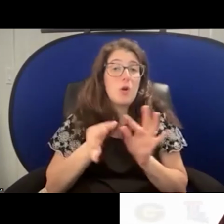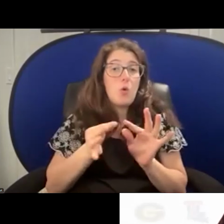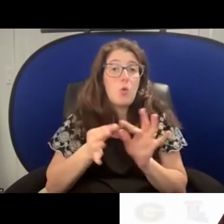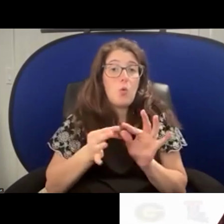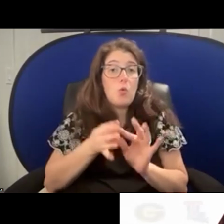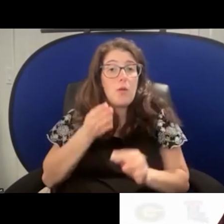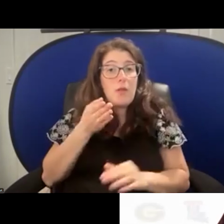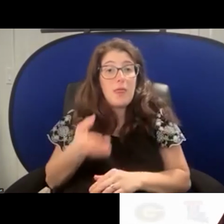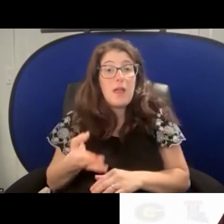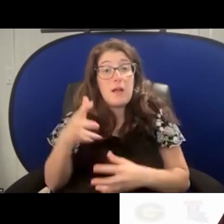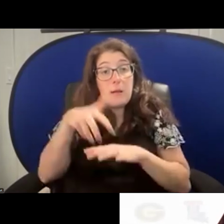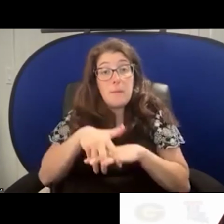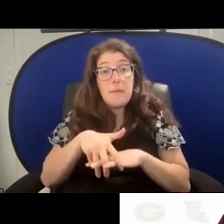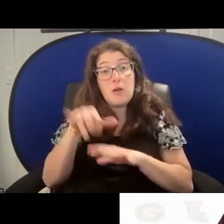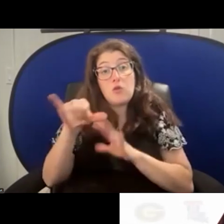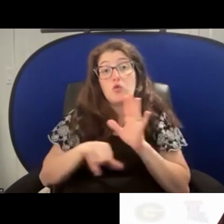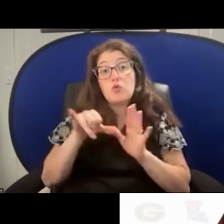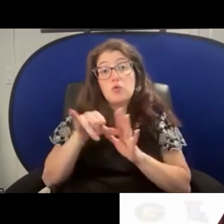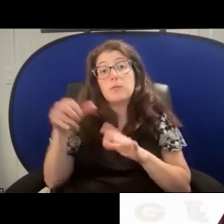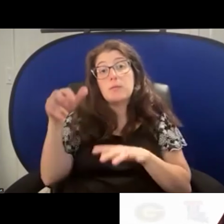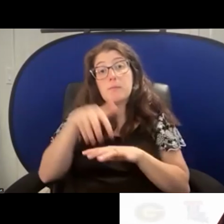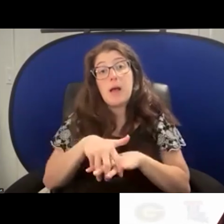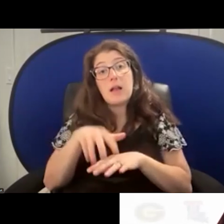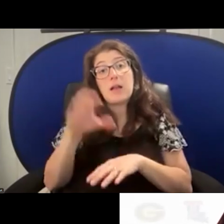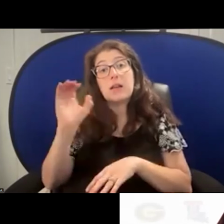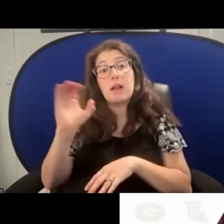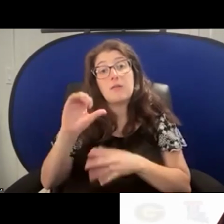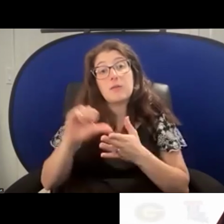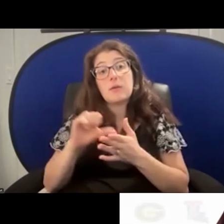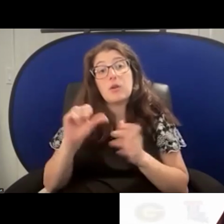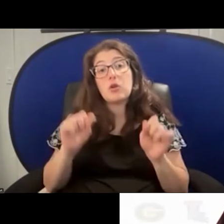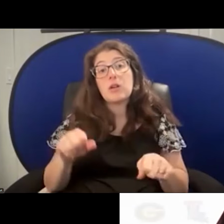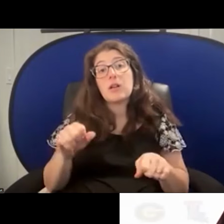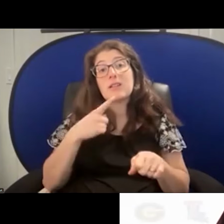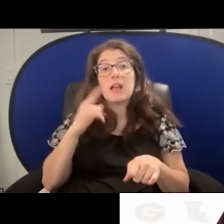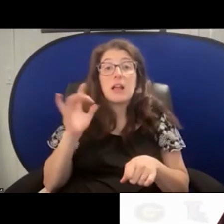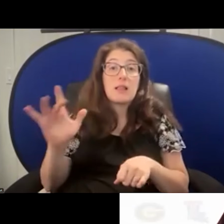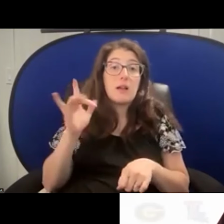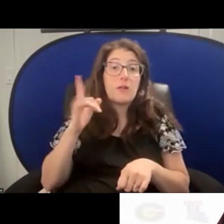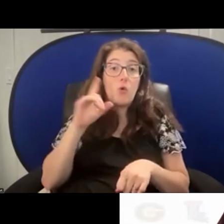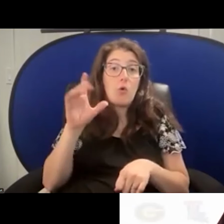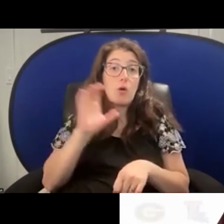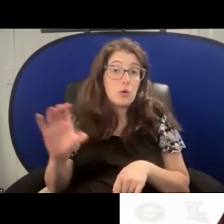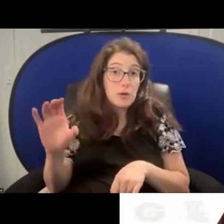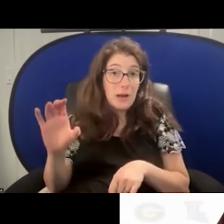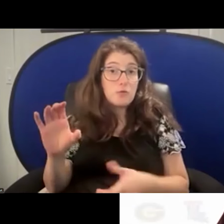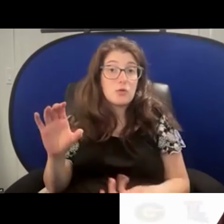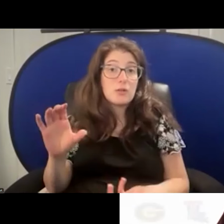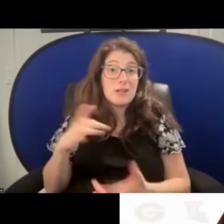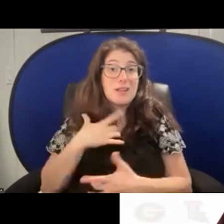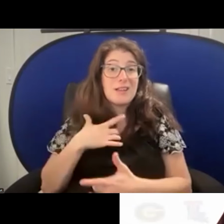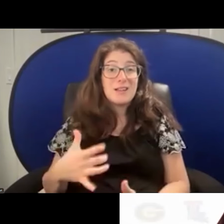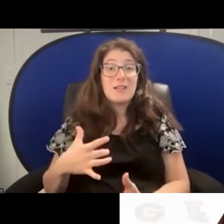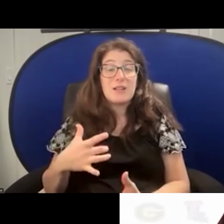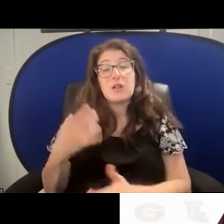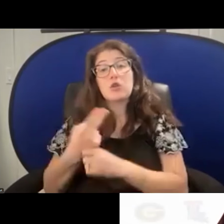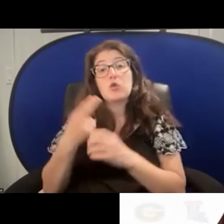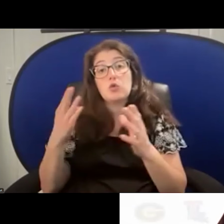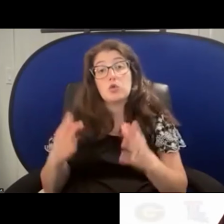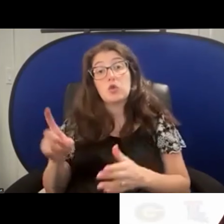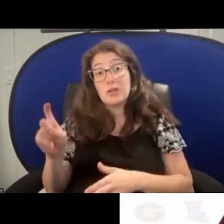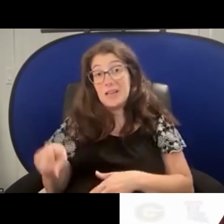YouTube video you embed in a Canvas page, you can click for closed captions. But usually the end user who